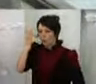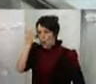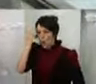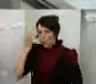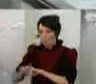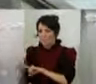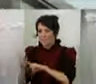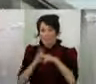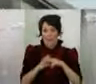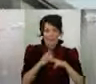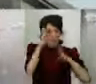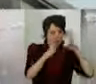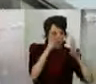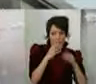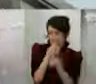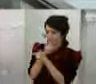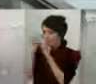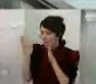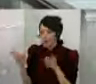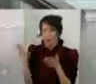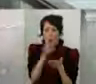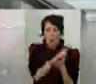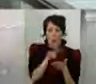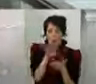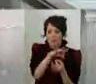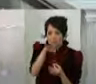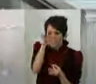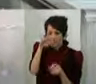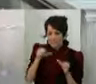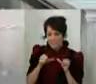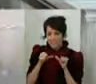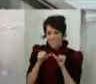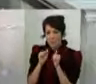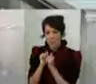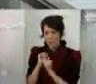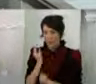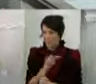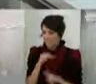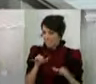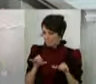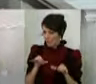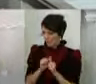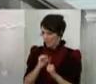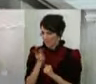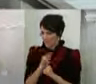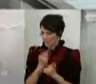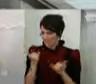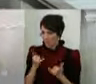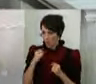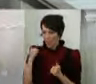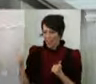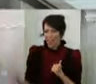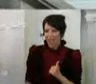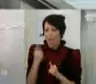Creator, Savior, and Holy Spirit, be with us and remain with us now and